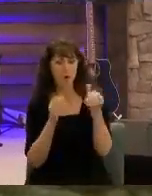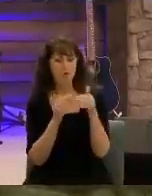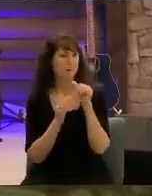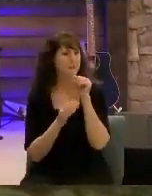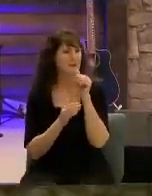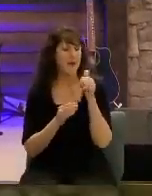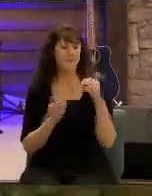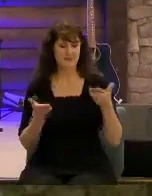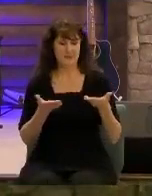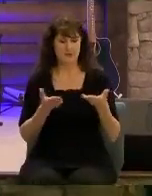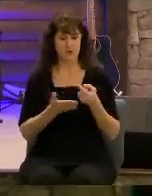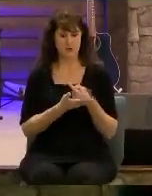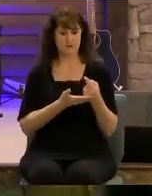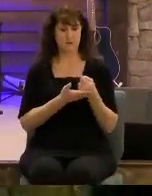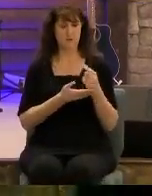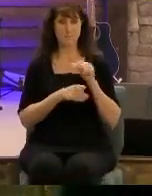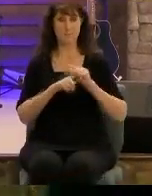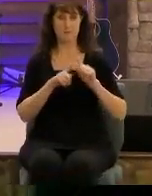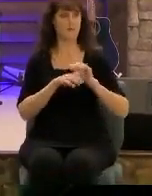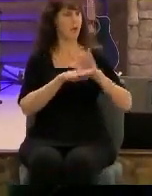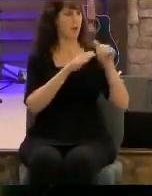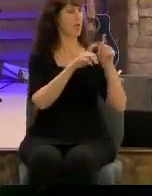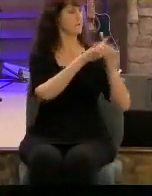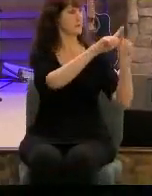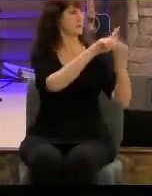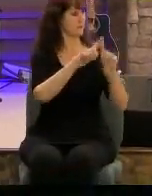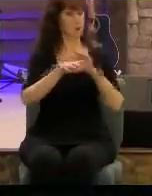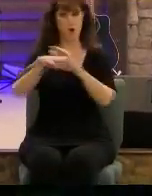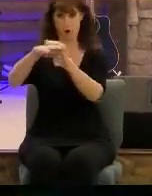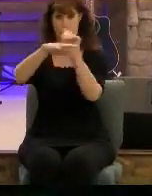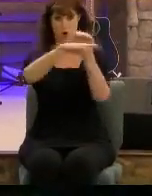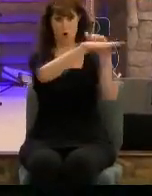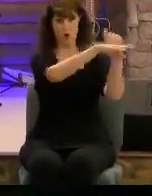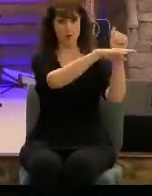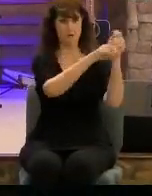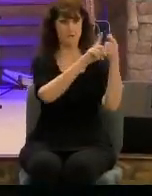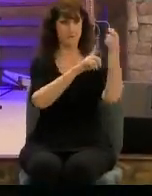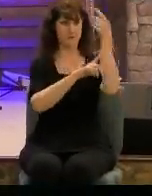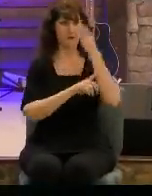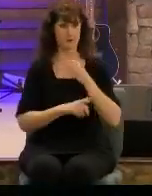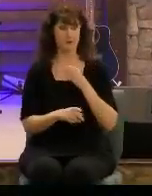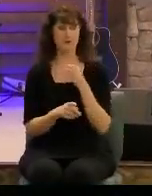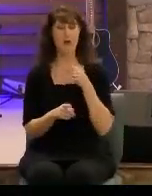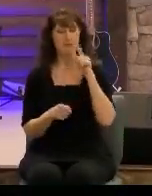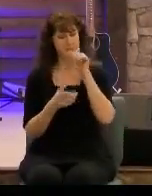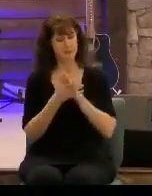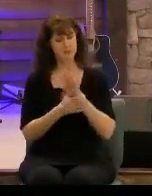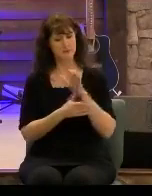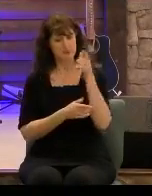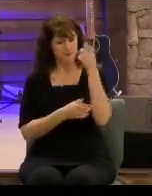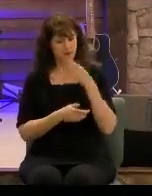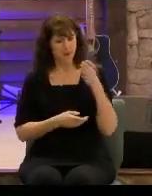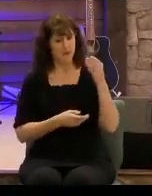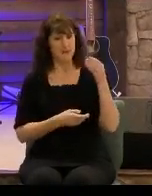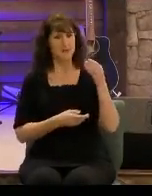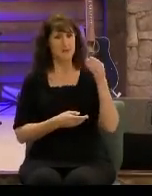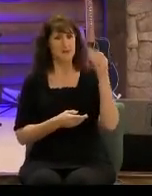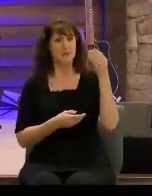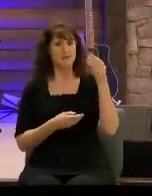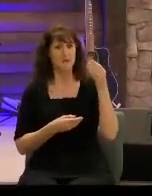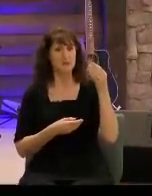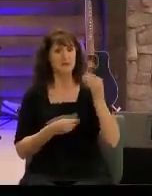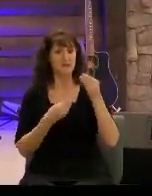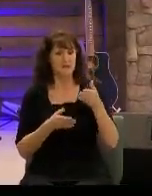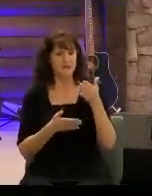here in these weeks, but have a call of God, a message of God. I believe this, God gives someone a message